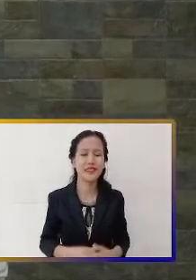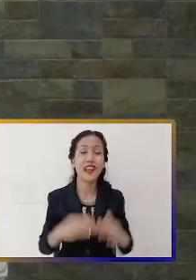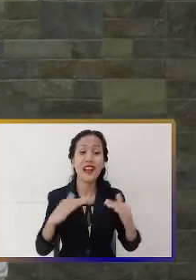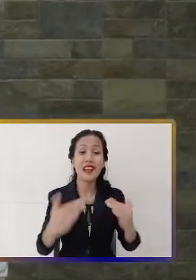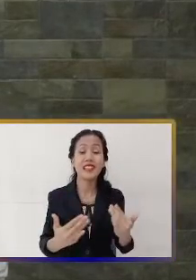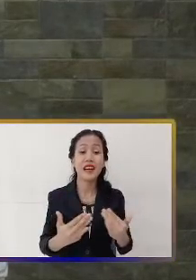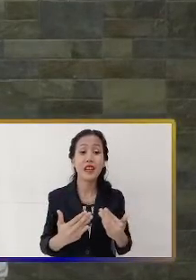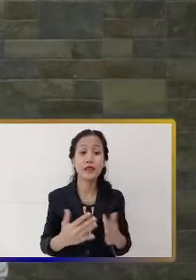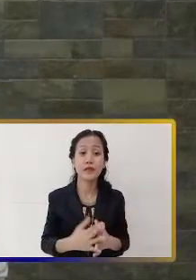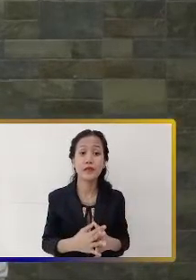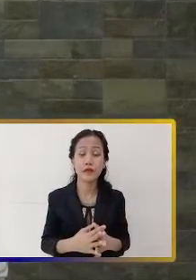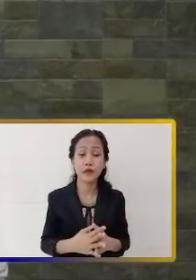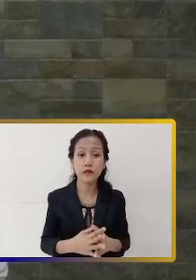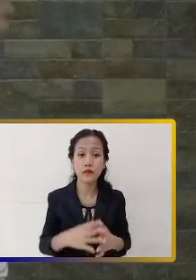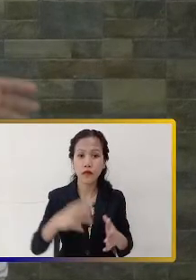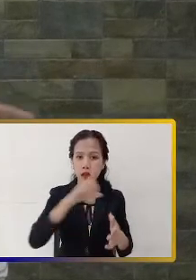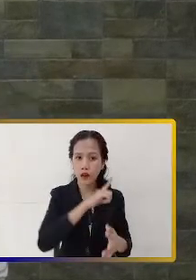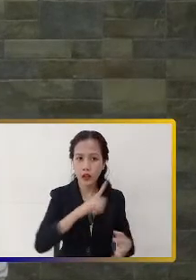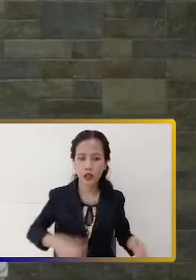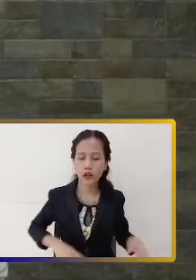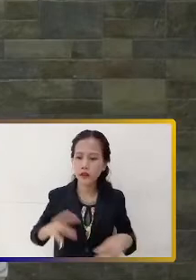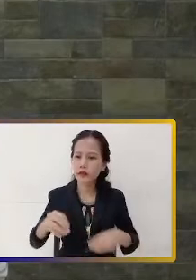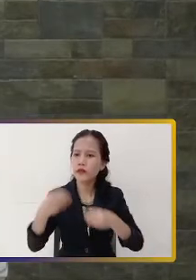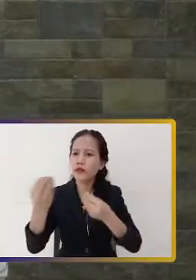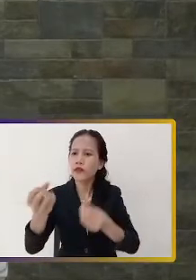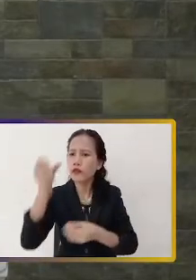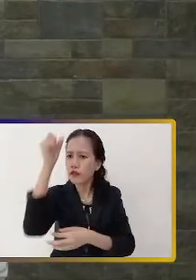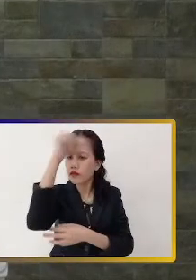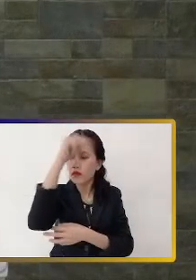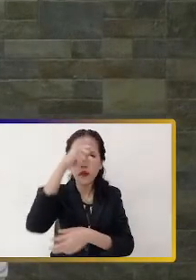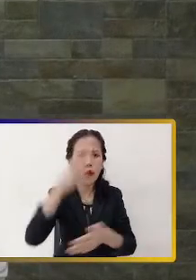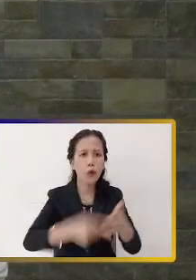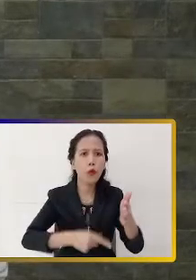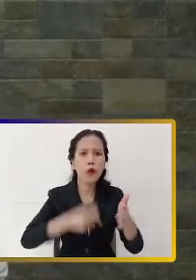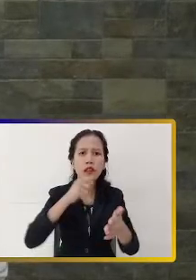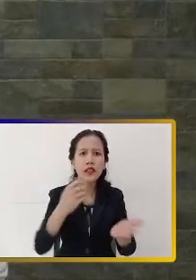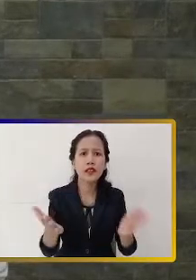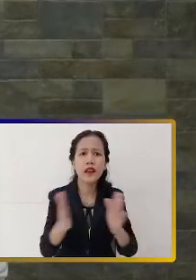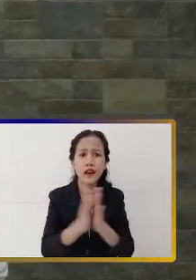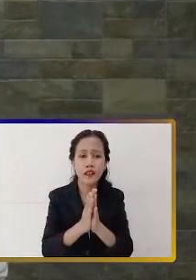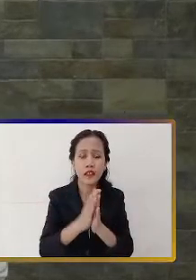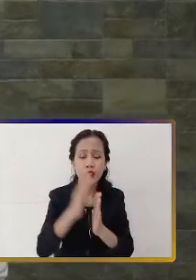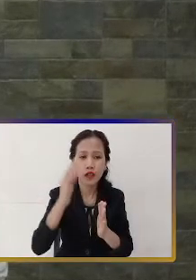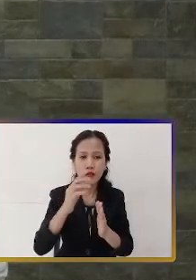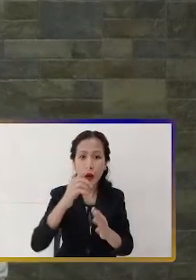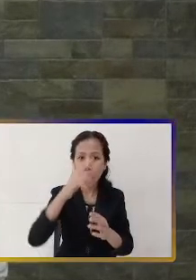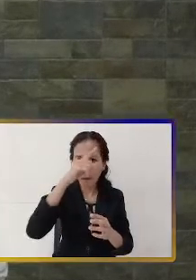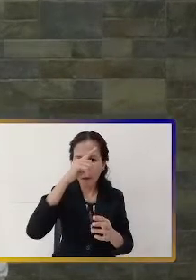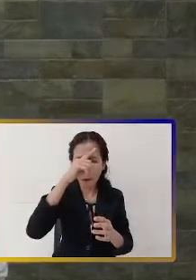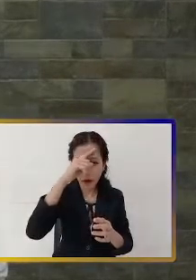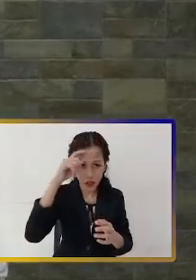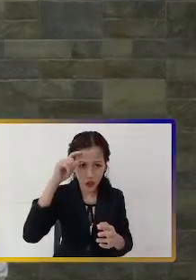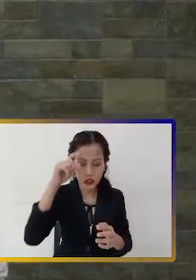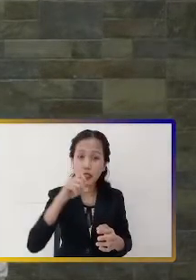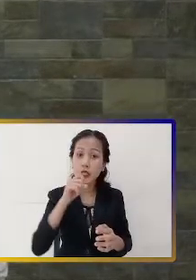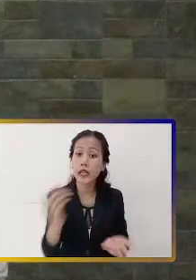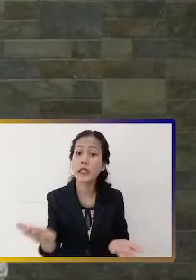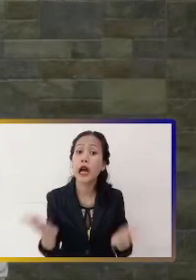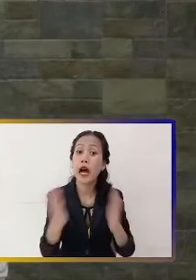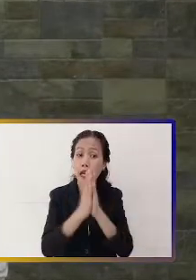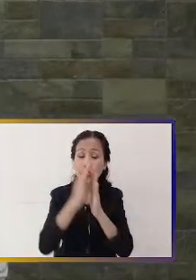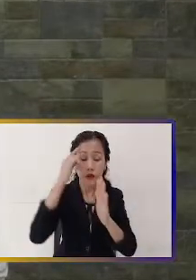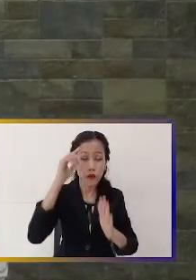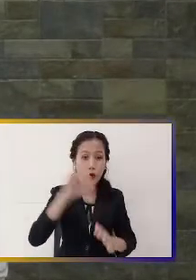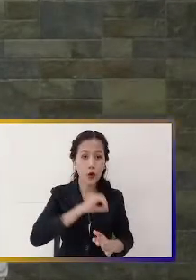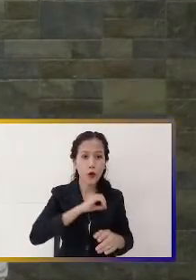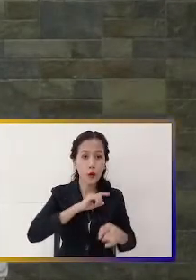gave Solomon what he didn't ask, because he didn't ask for himself, but for the kingdom of God.